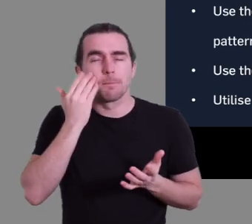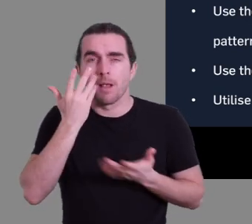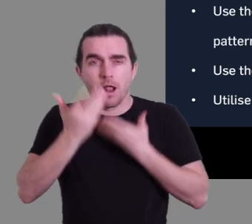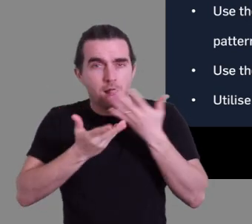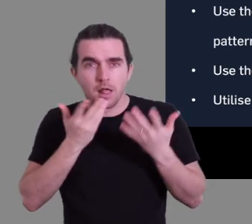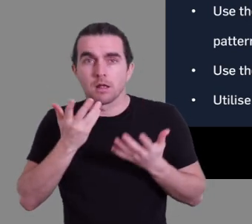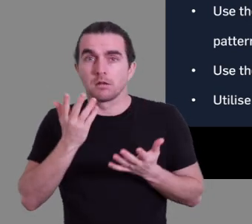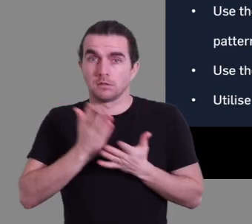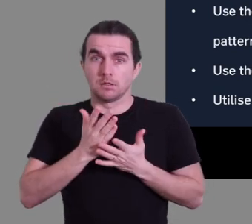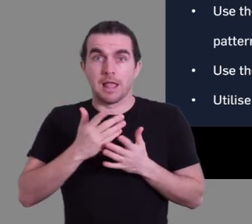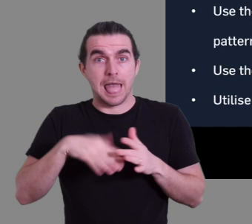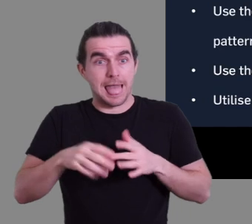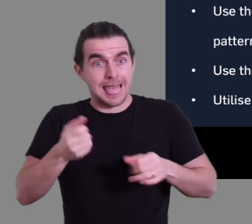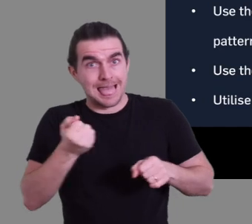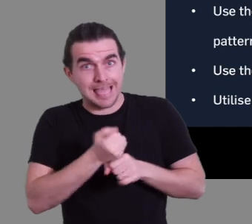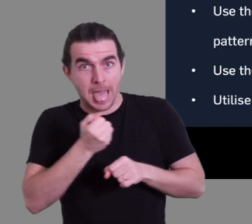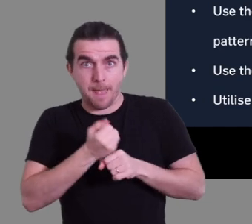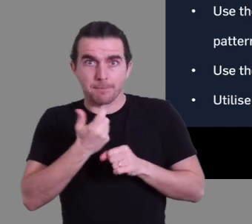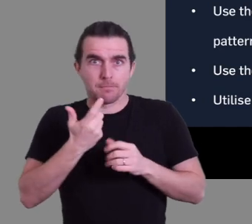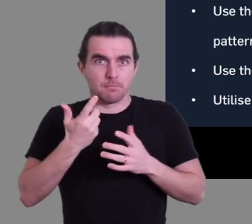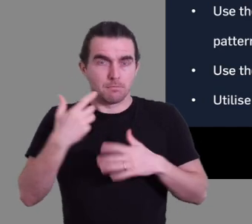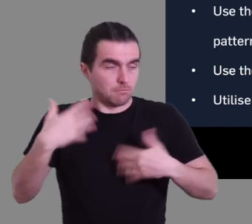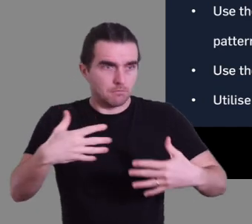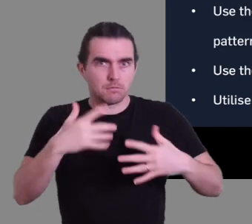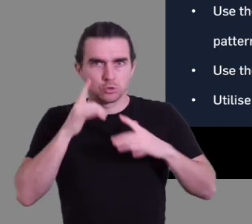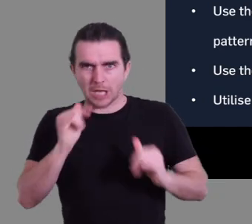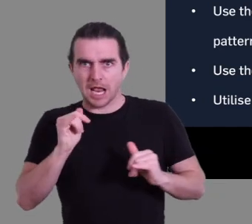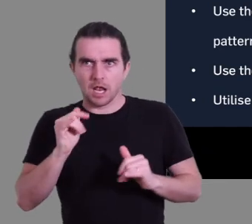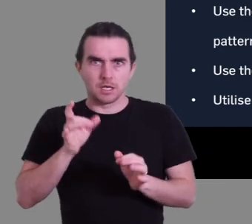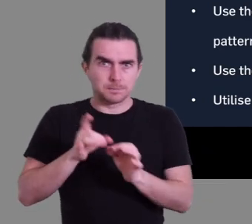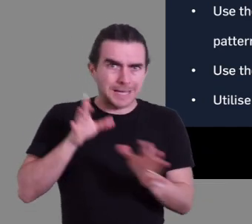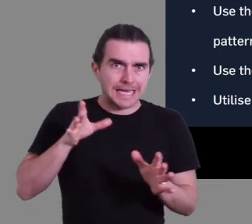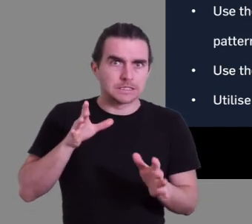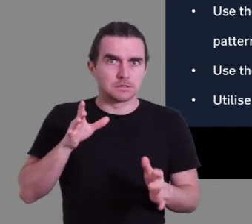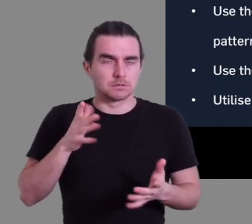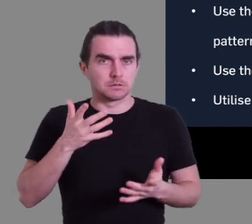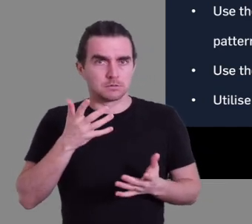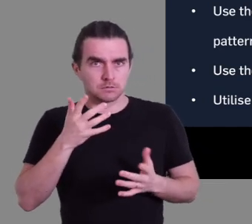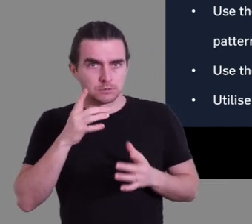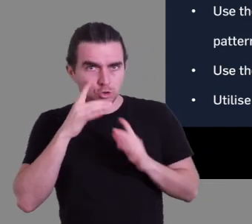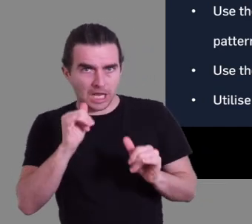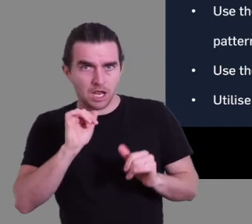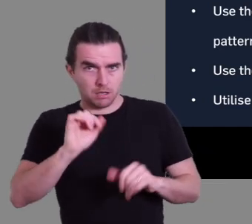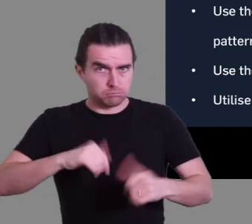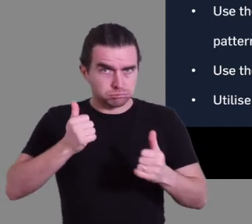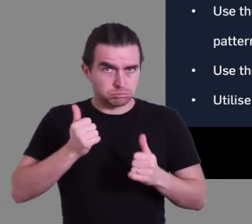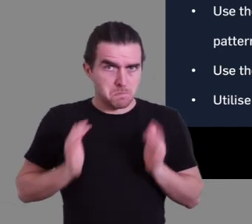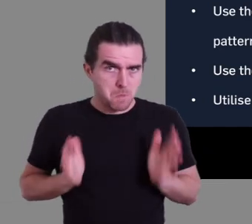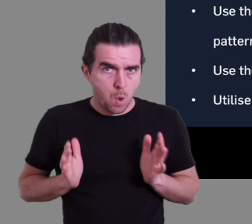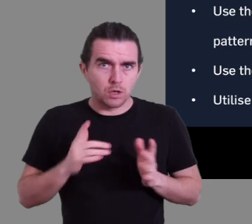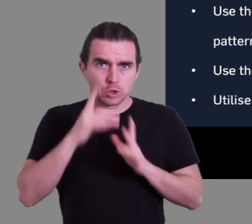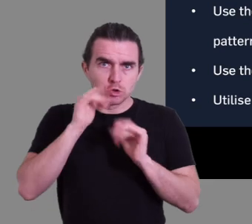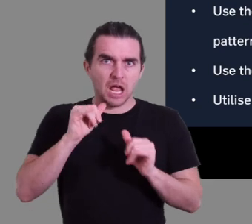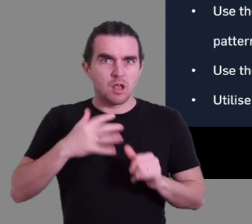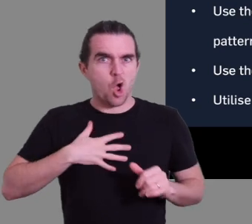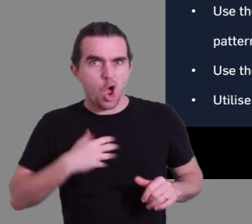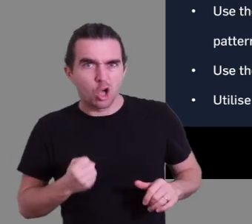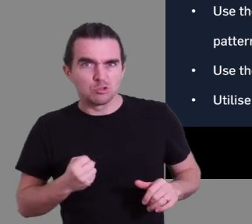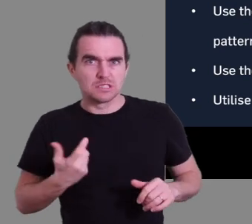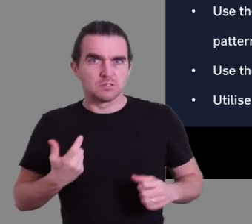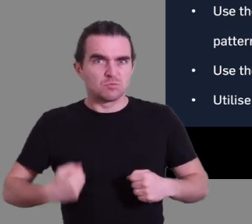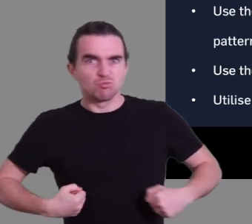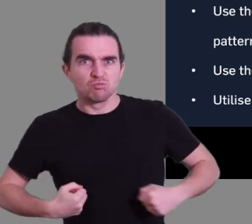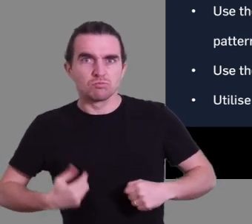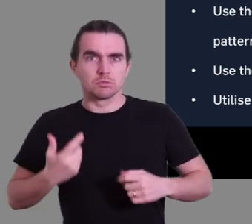that. Straight away in the game, test his speed, test his running power, test